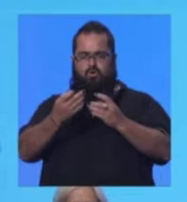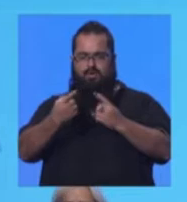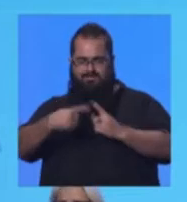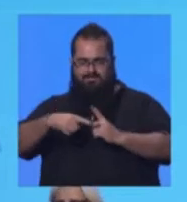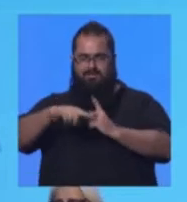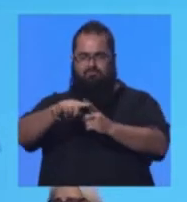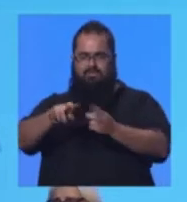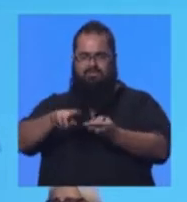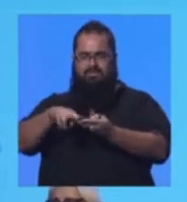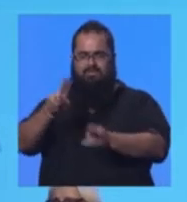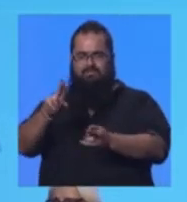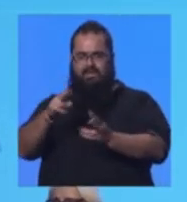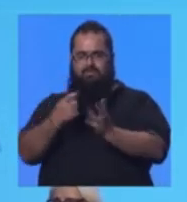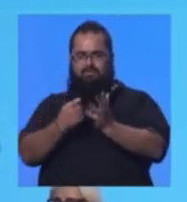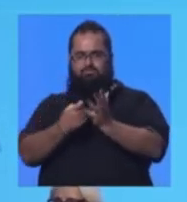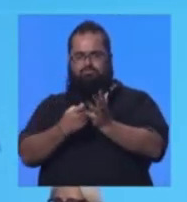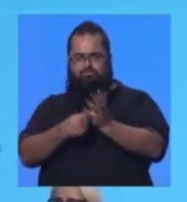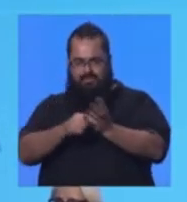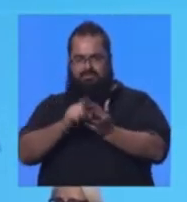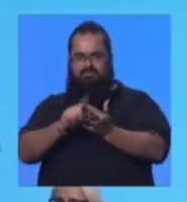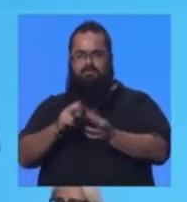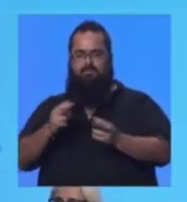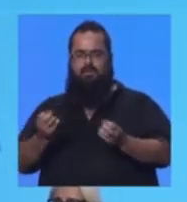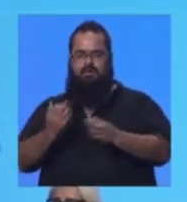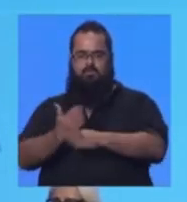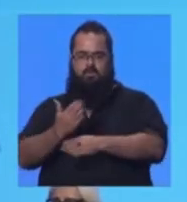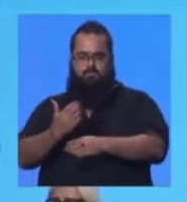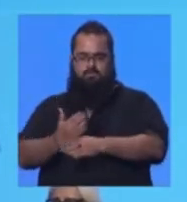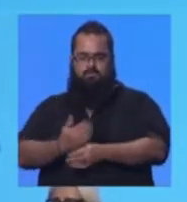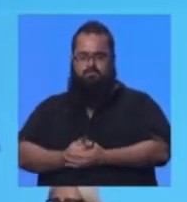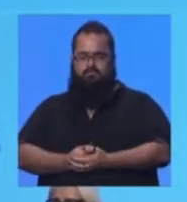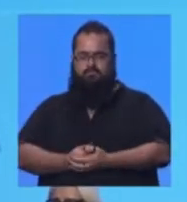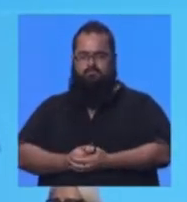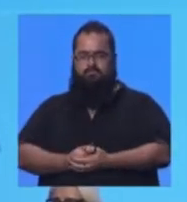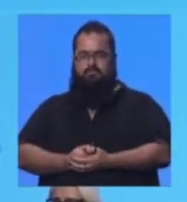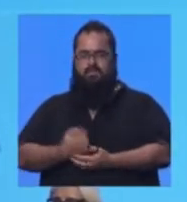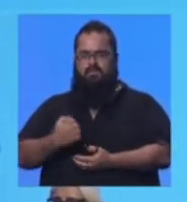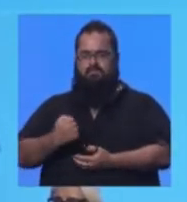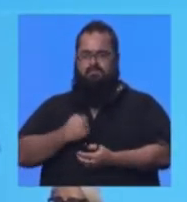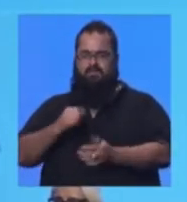inflation rate of unemployment as an economic buffer stock.